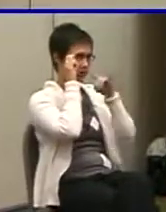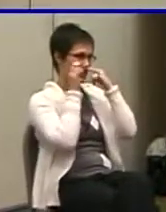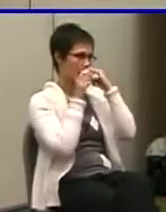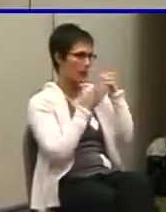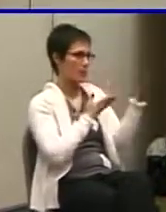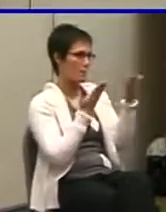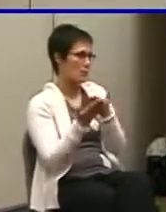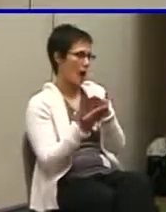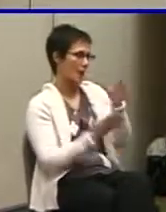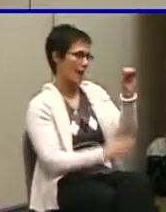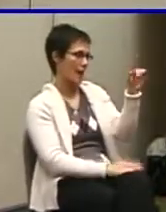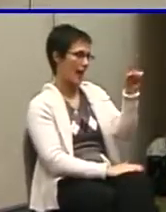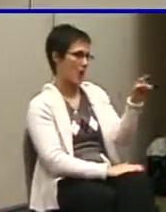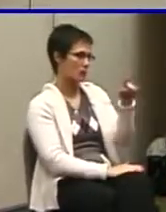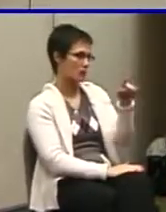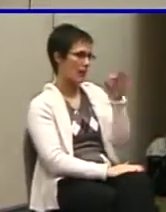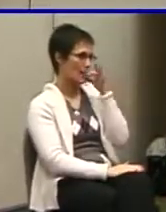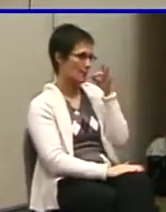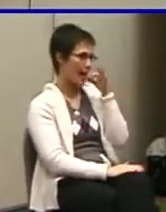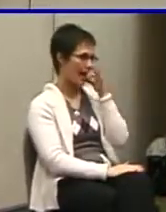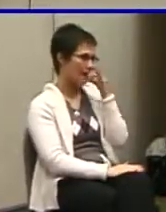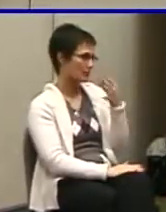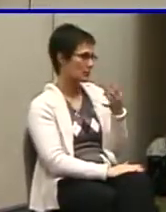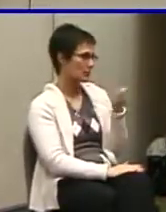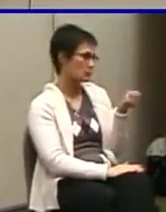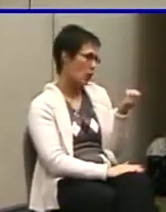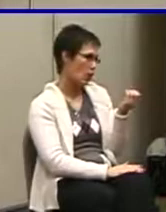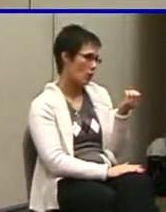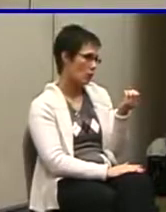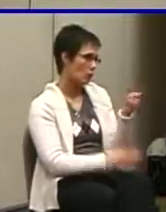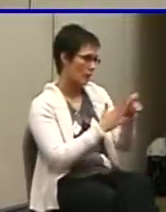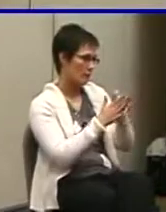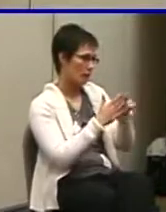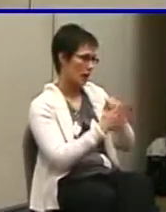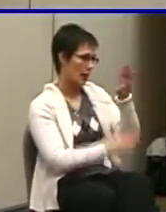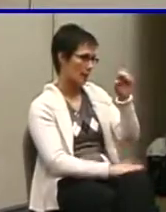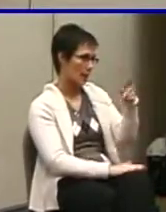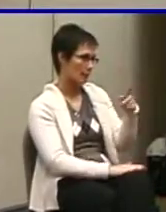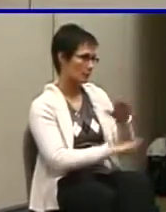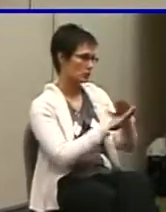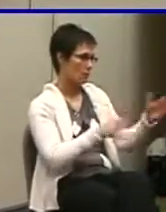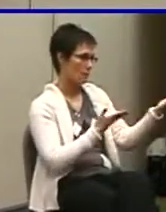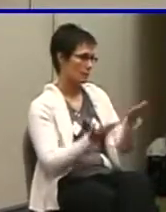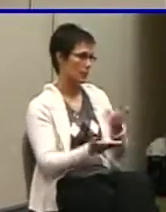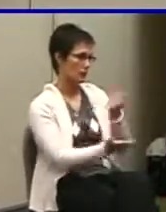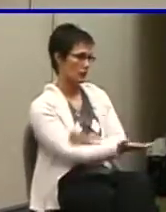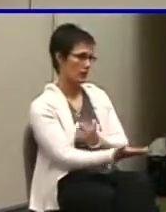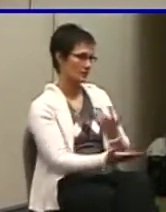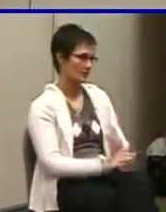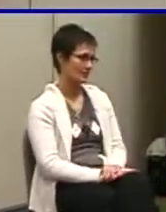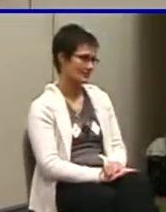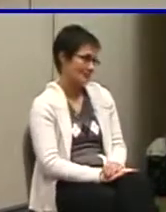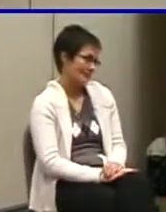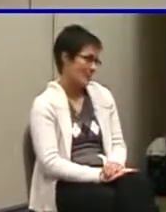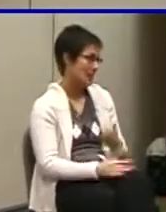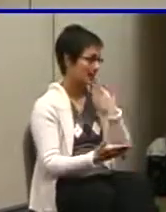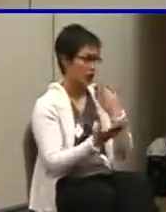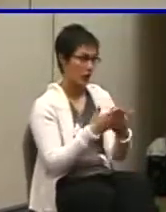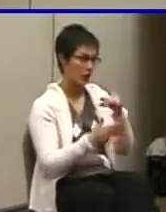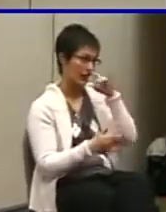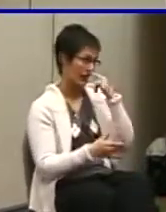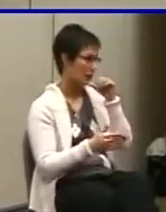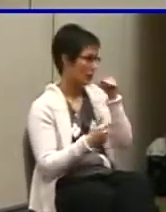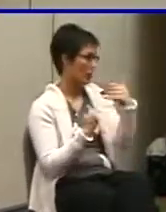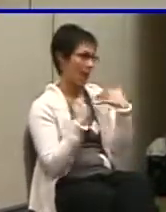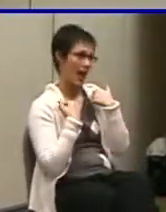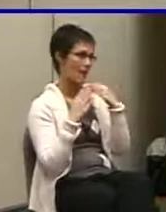of pot to school. Okay, don't bring drugs. But he's a perfectly good kid. We don't have behavioral problems with